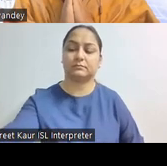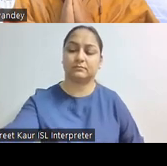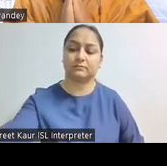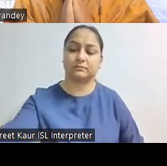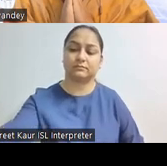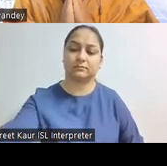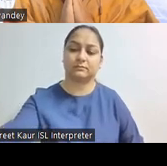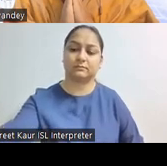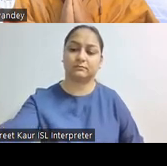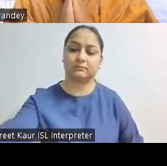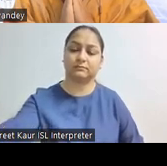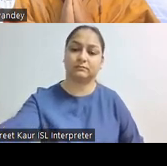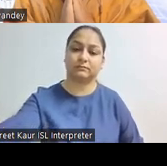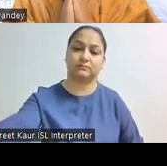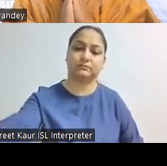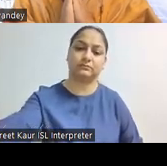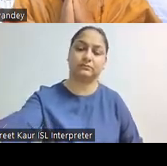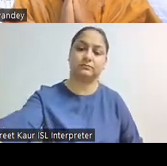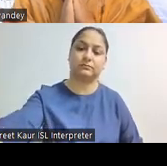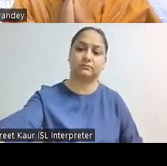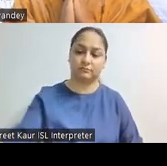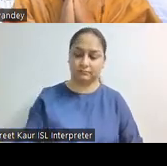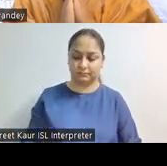Syamangim Madhusikta Suktim